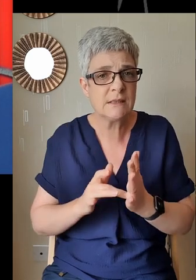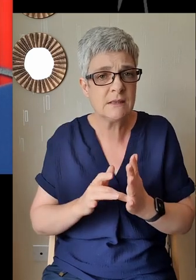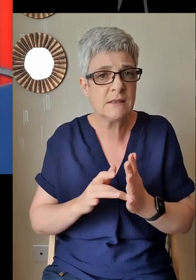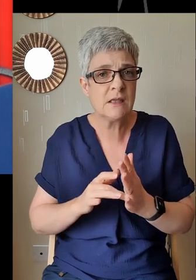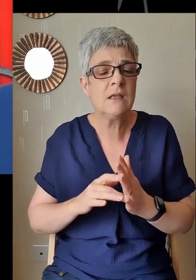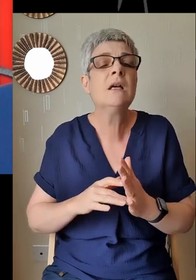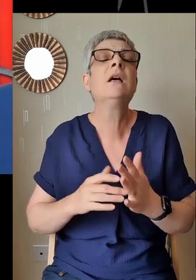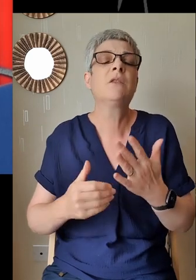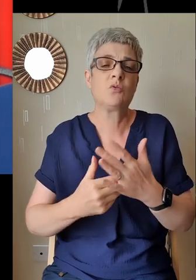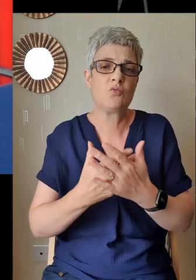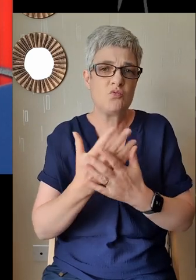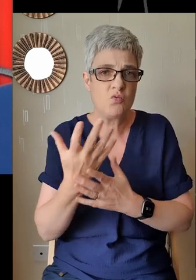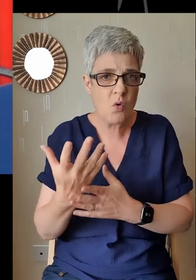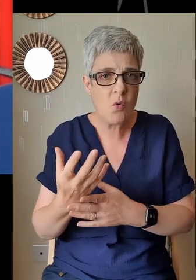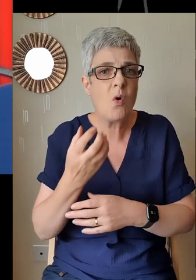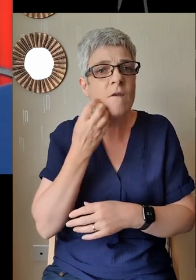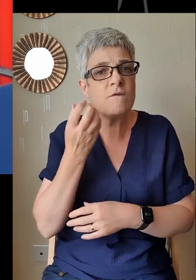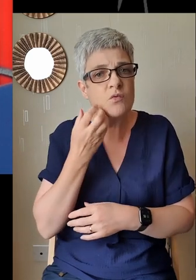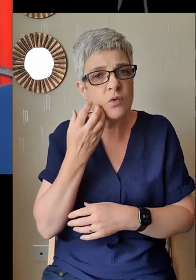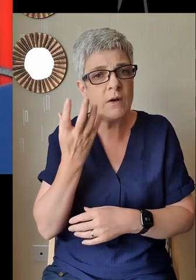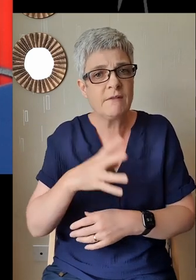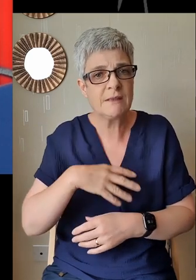the fruit of the Spirit day by day.